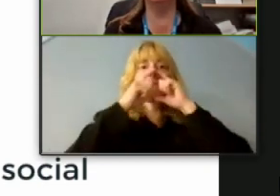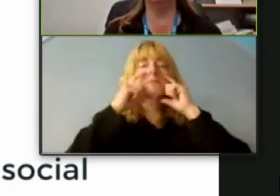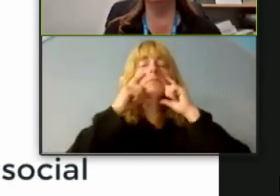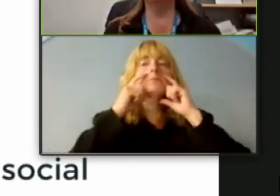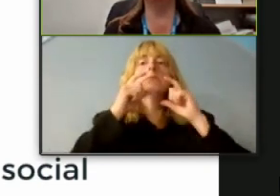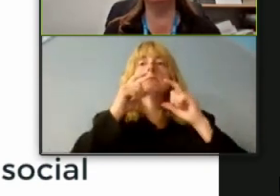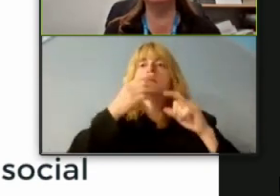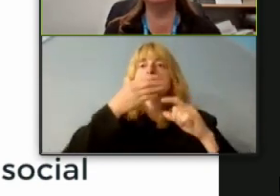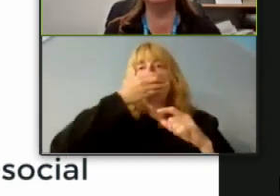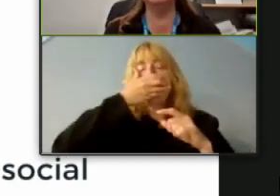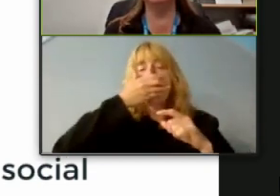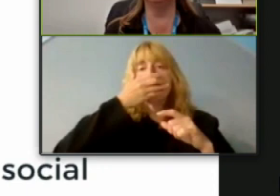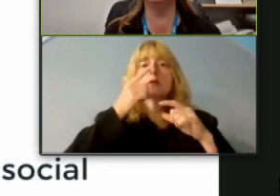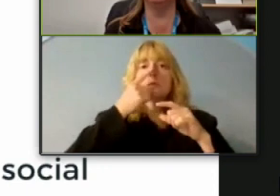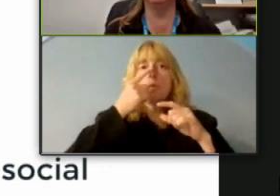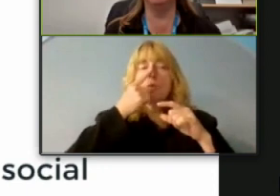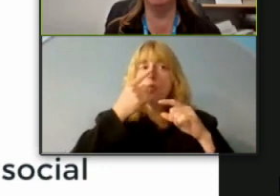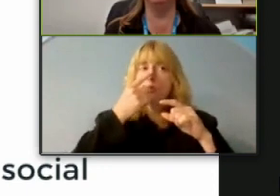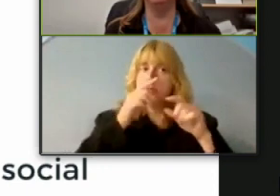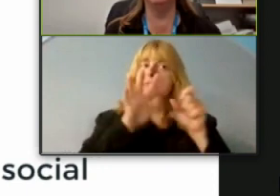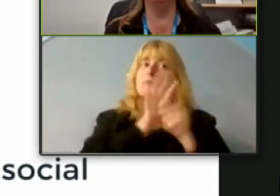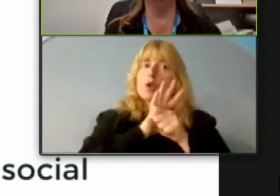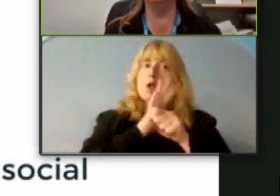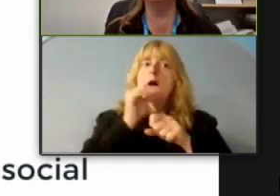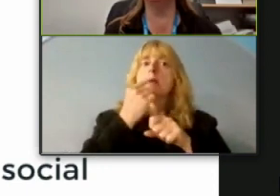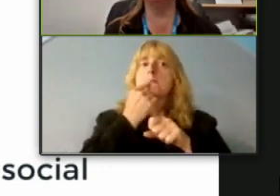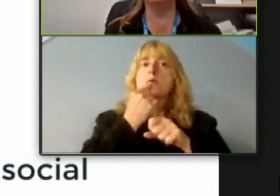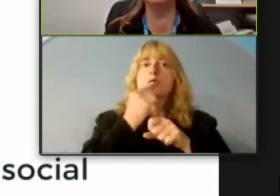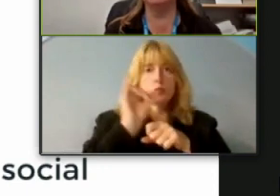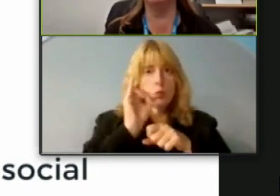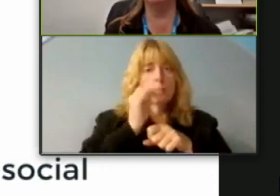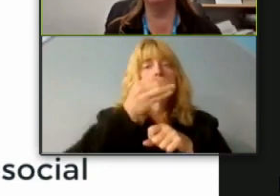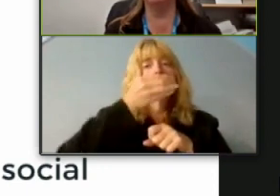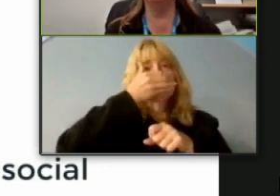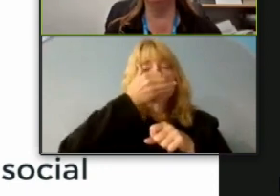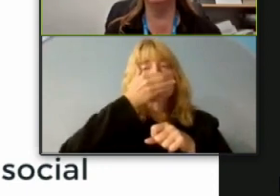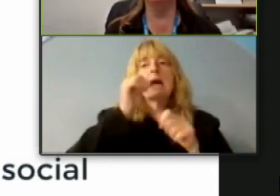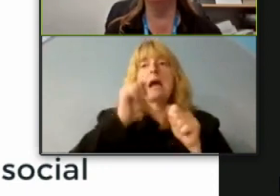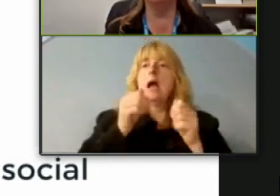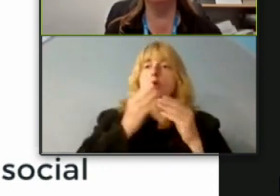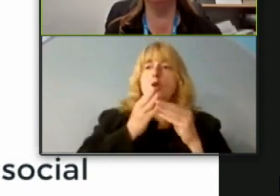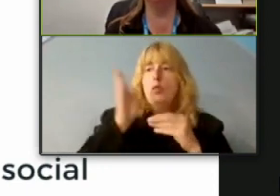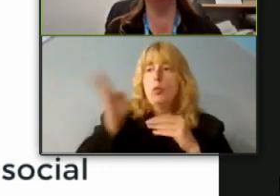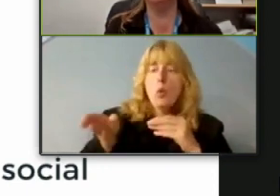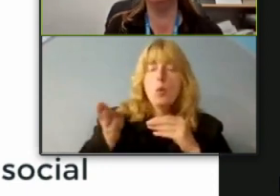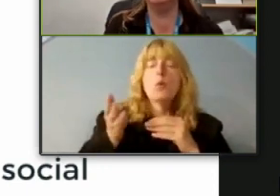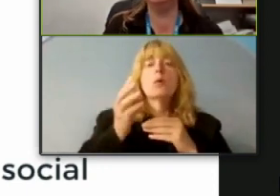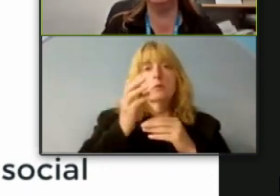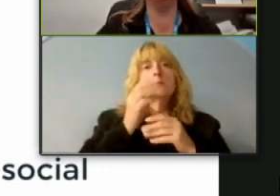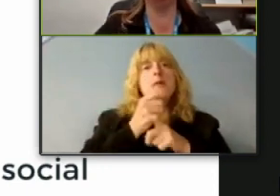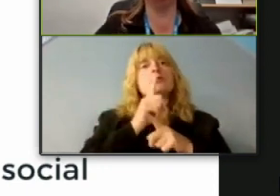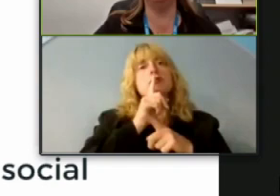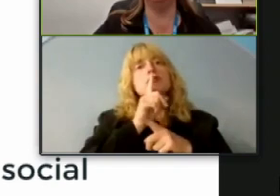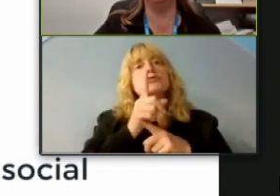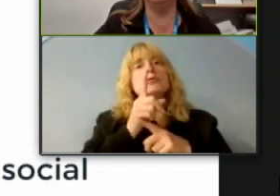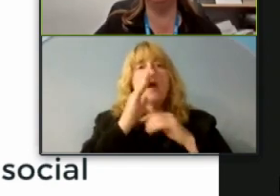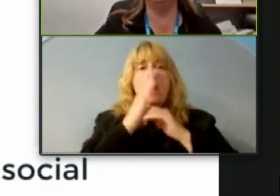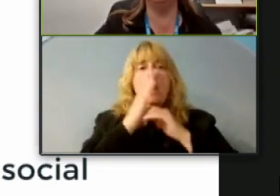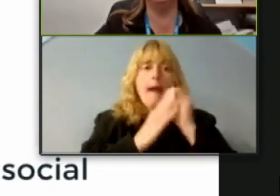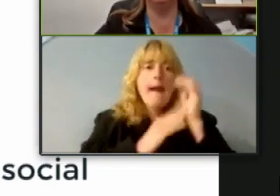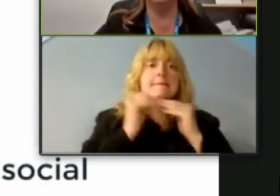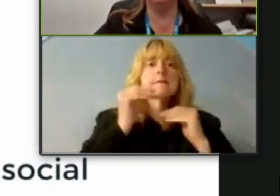your nose completely as well as your mouth, making sure that it's comfortable, breathable, and maintain your